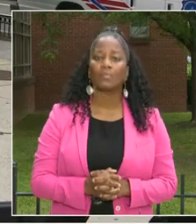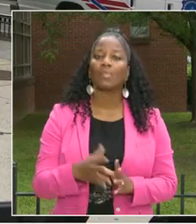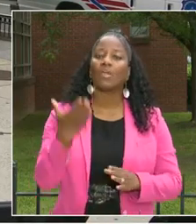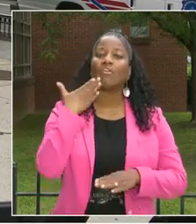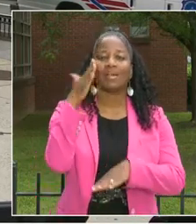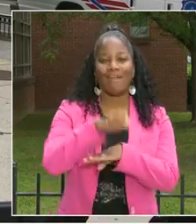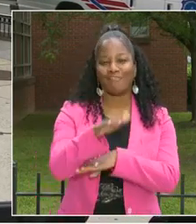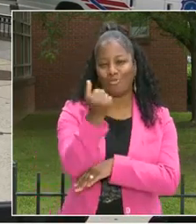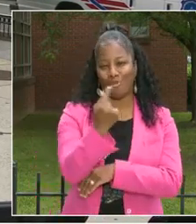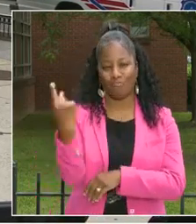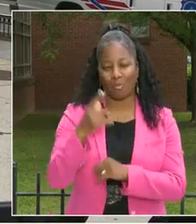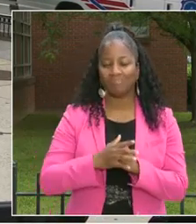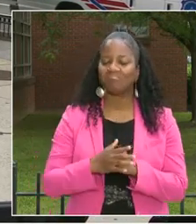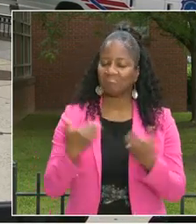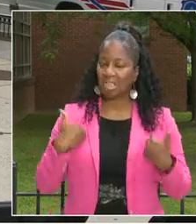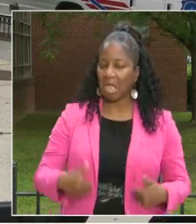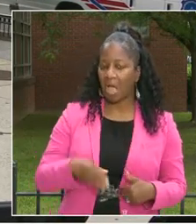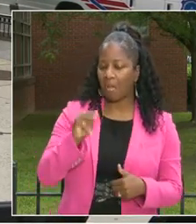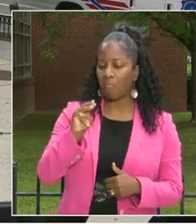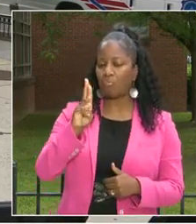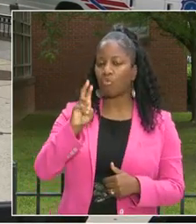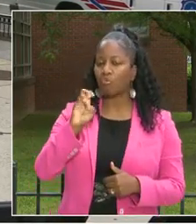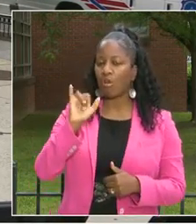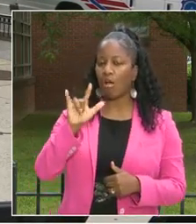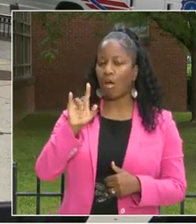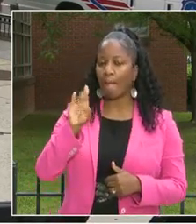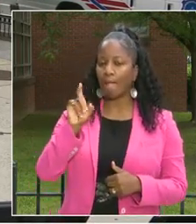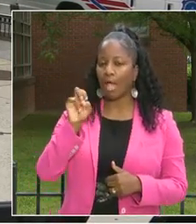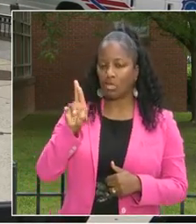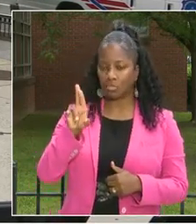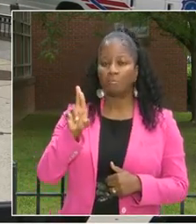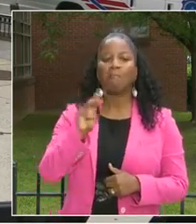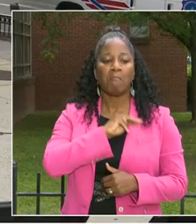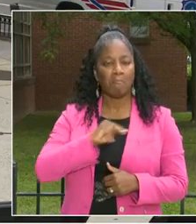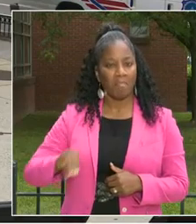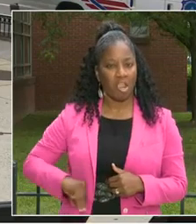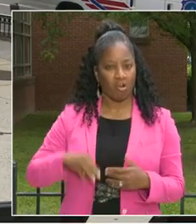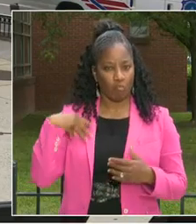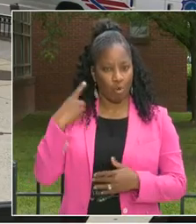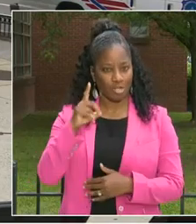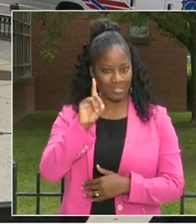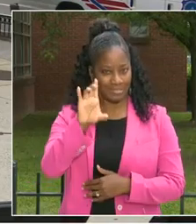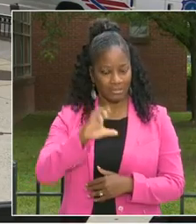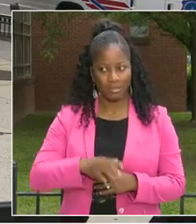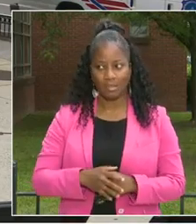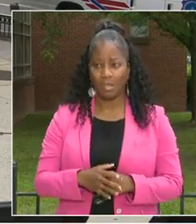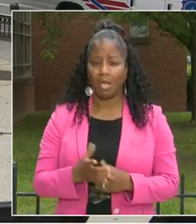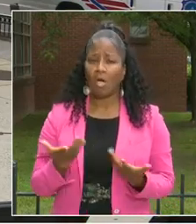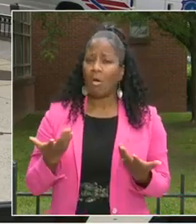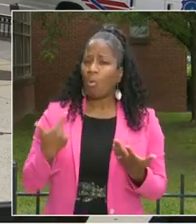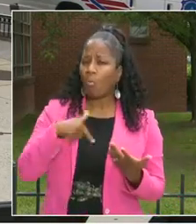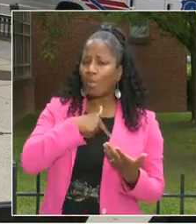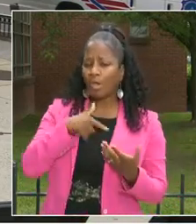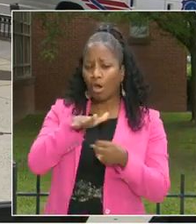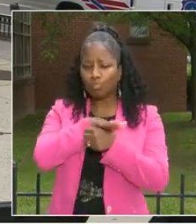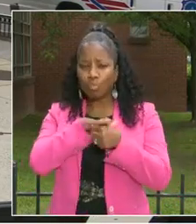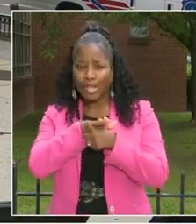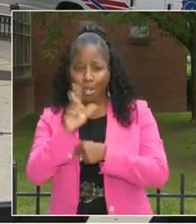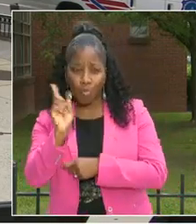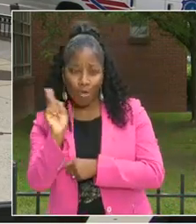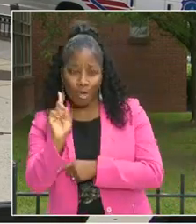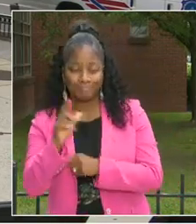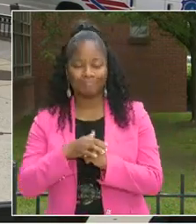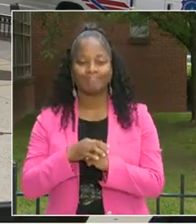Good afternoon, everybody. I'm Muriel Bowser. I'm the mayor of Washington, D.C. We are located today at